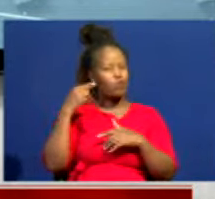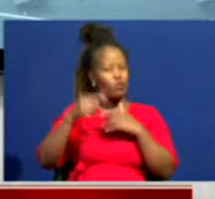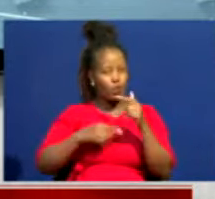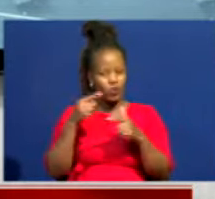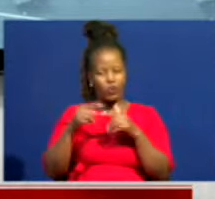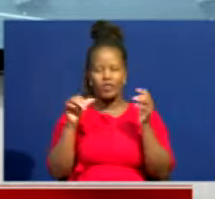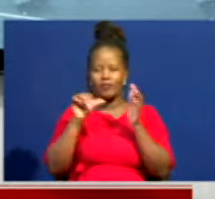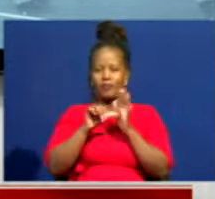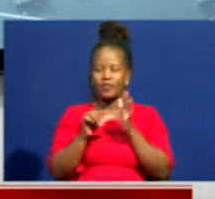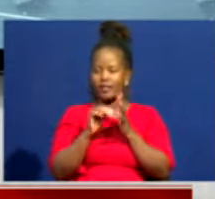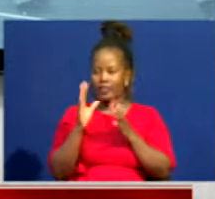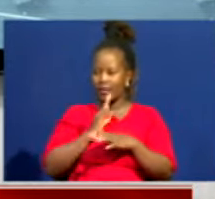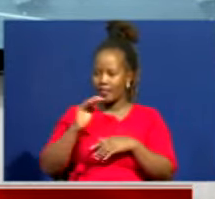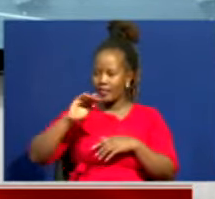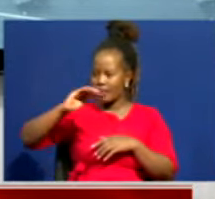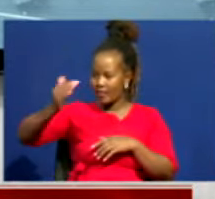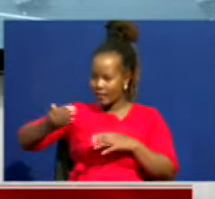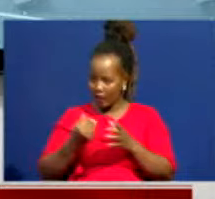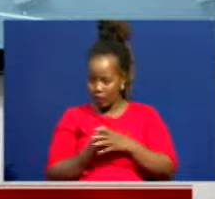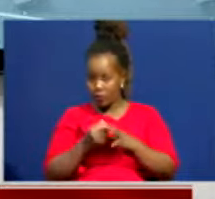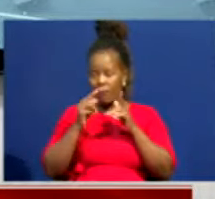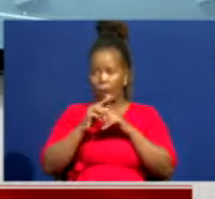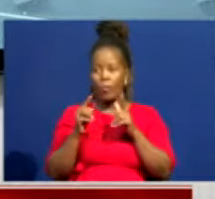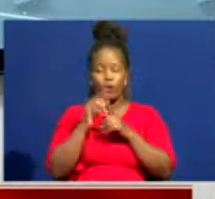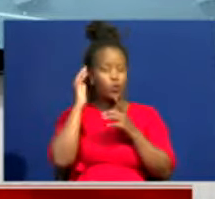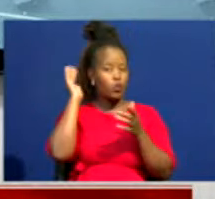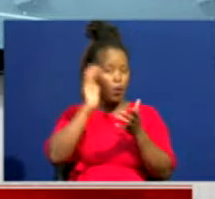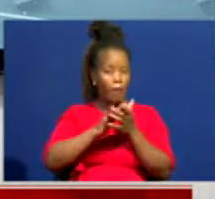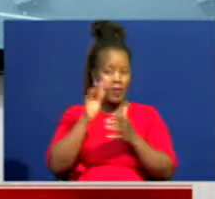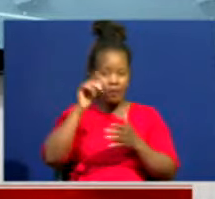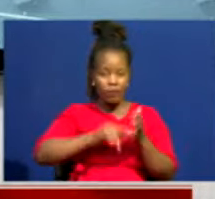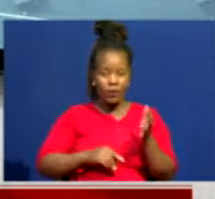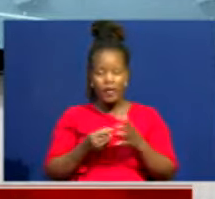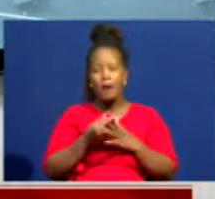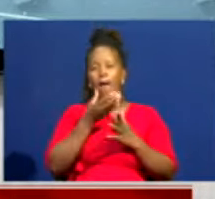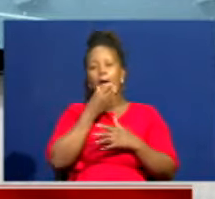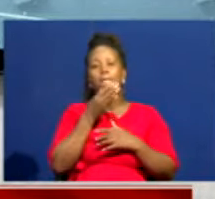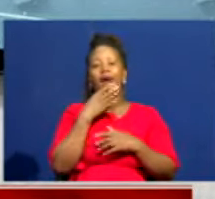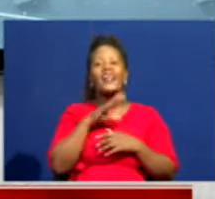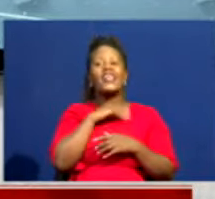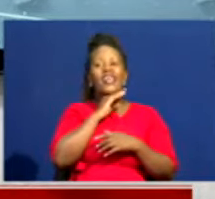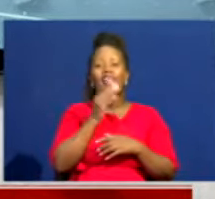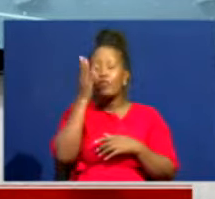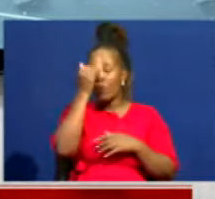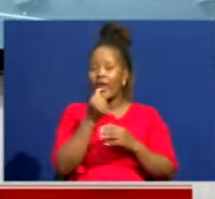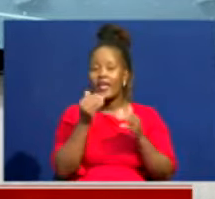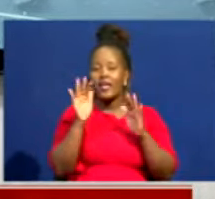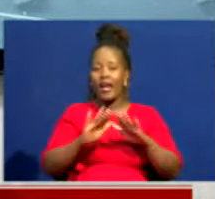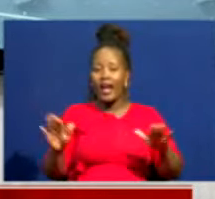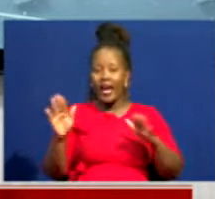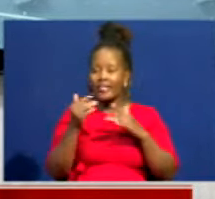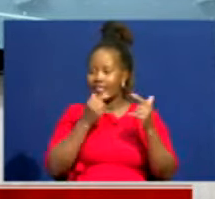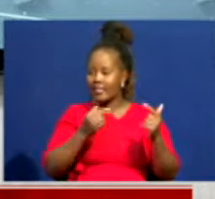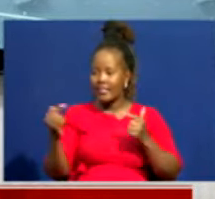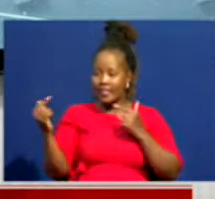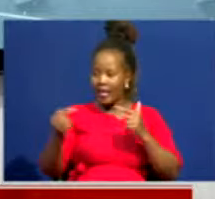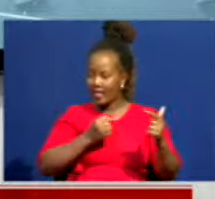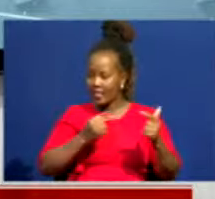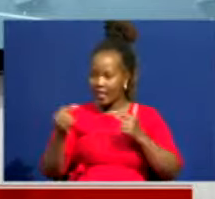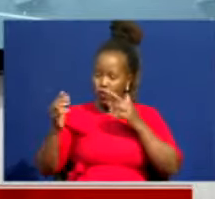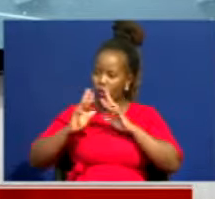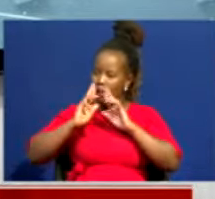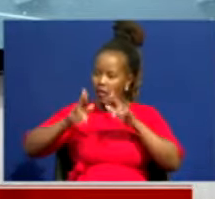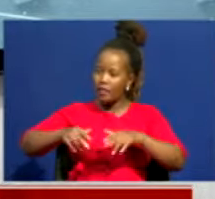residents in the town. It is believed that Nkamasia's death was due to a land tussle. Fredrick Parsayo with